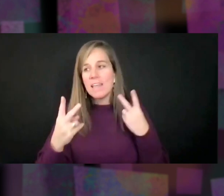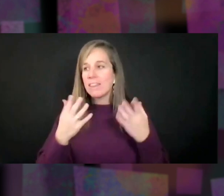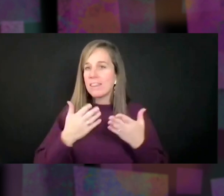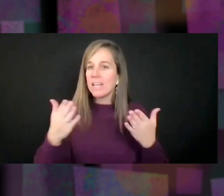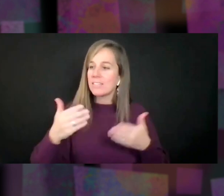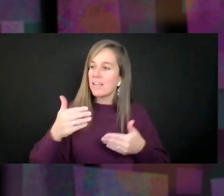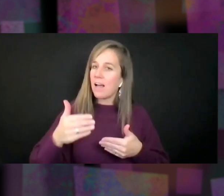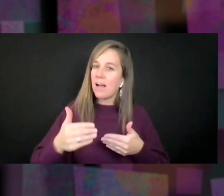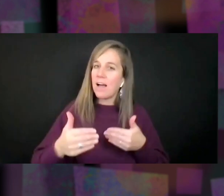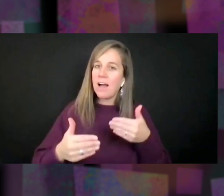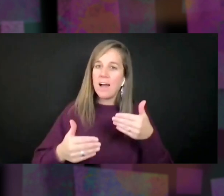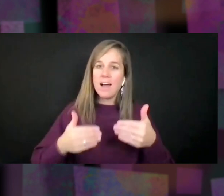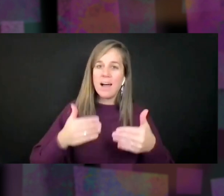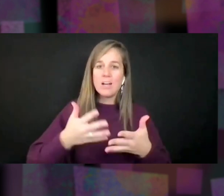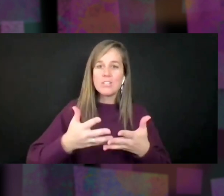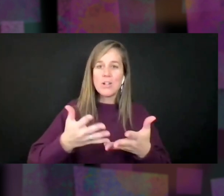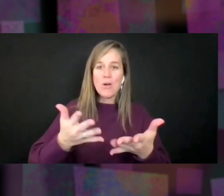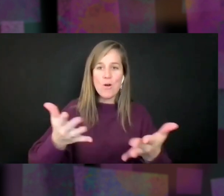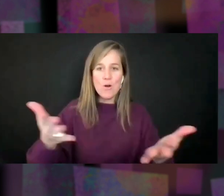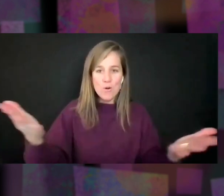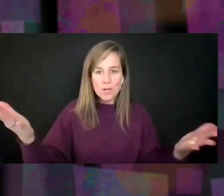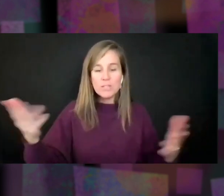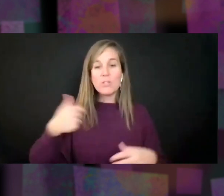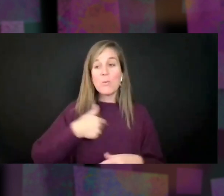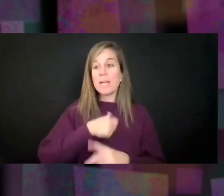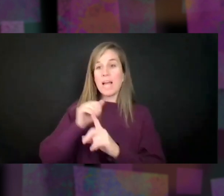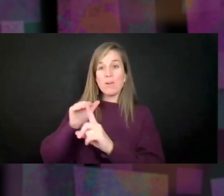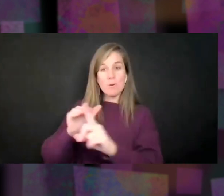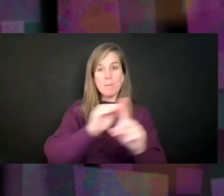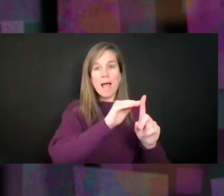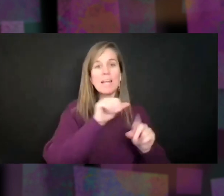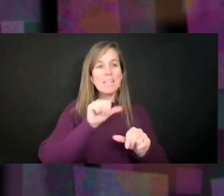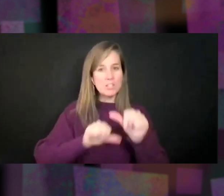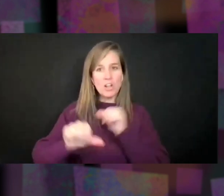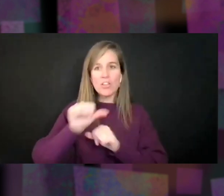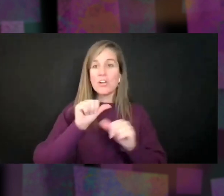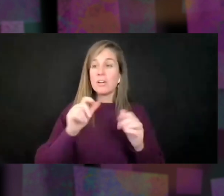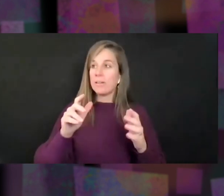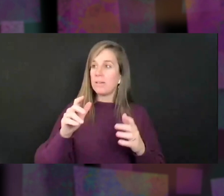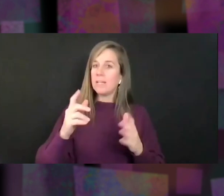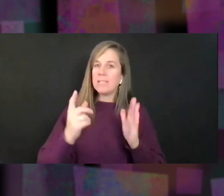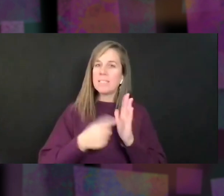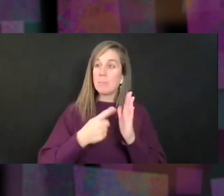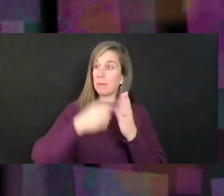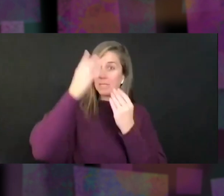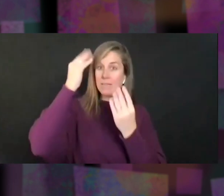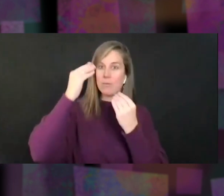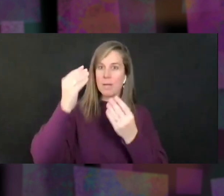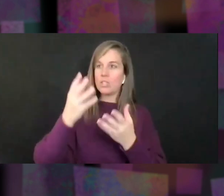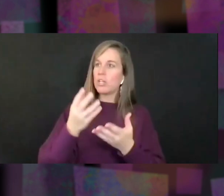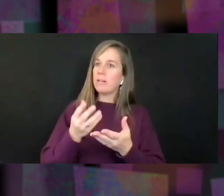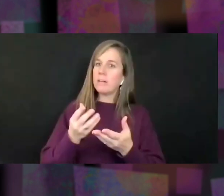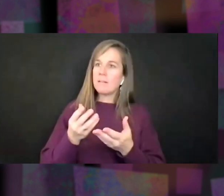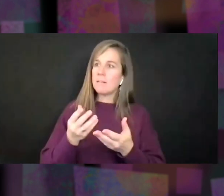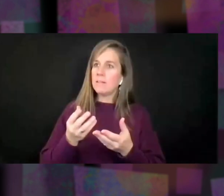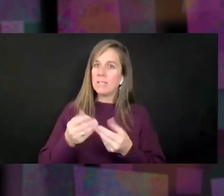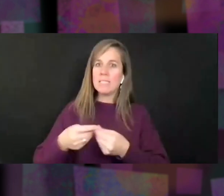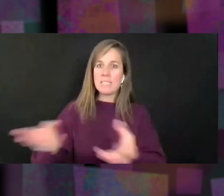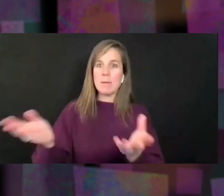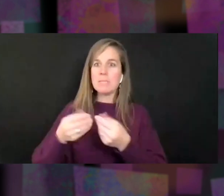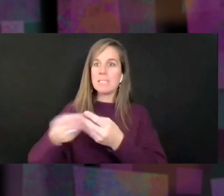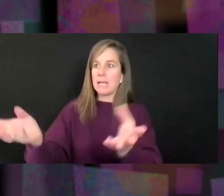remind ourselves and each other that disseminating information does not move at the same pace as